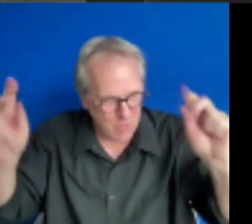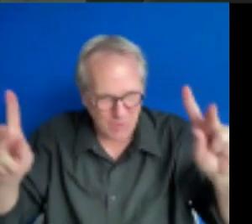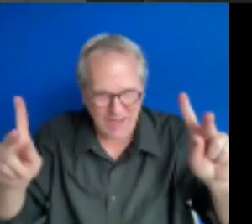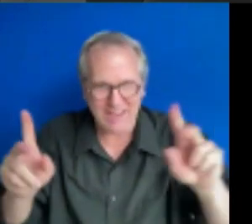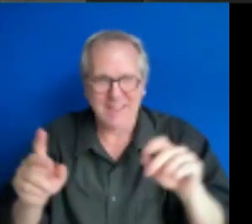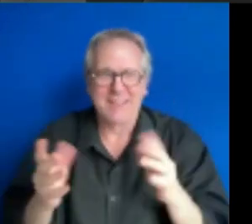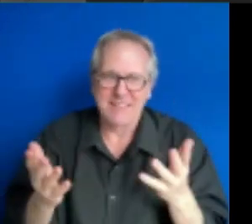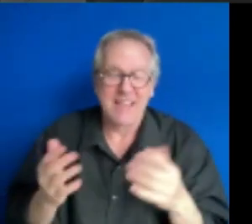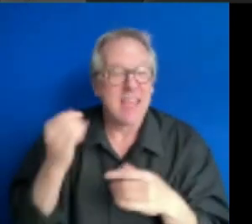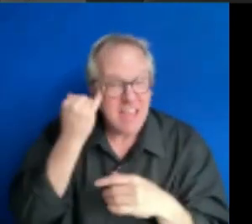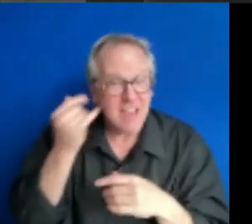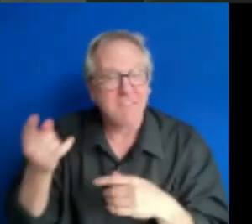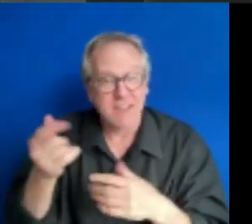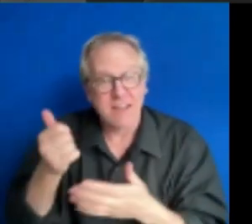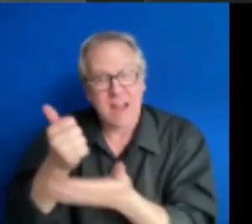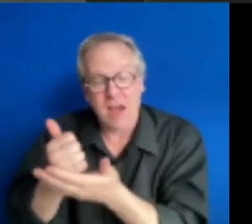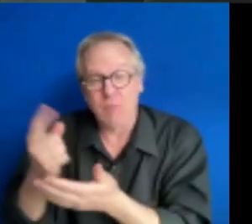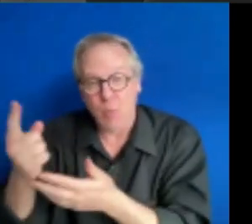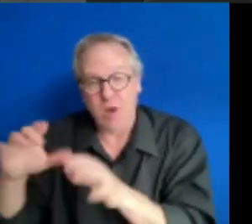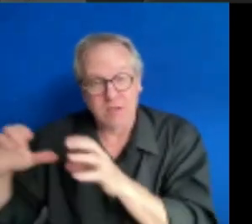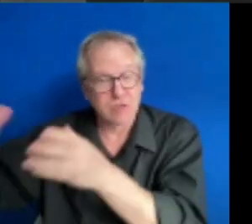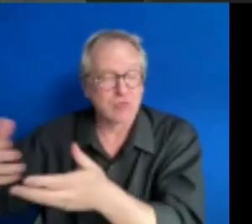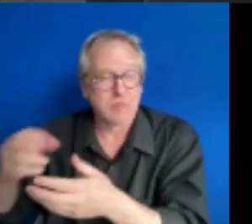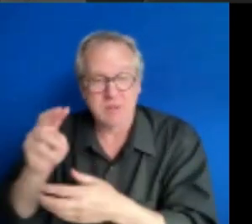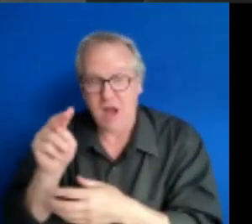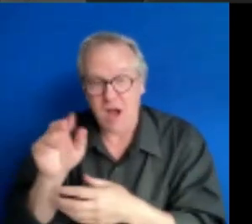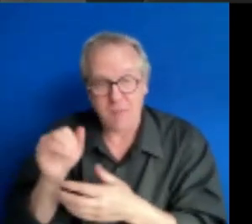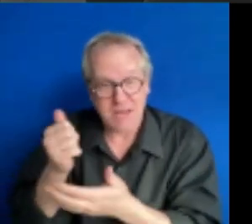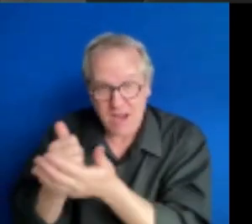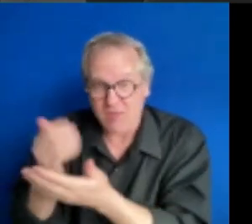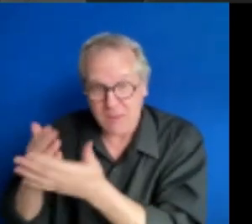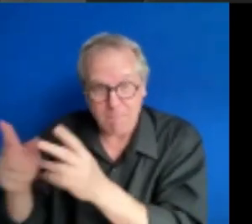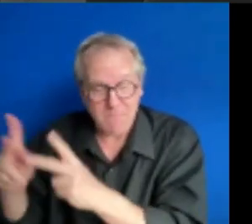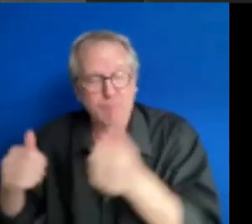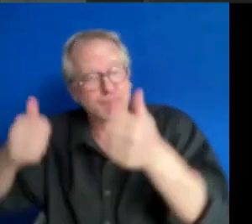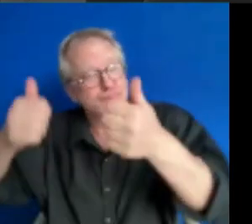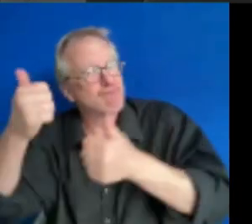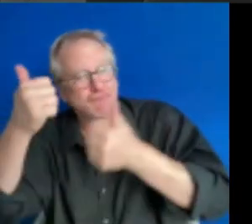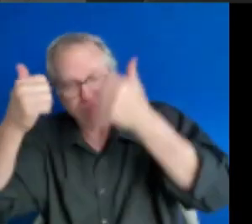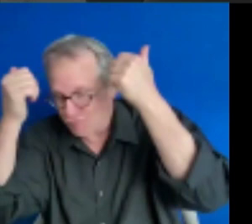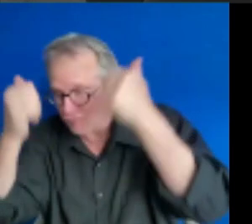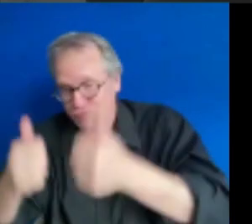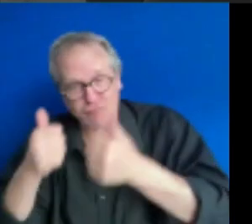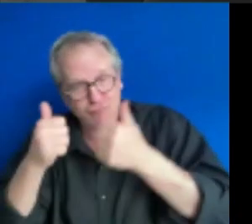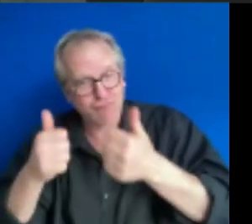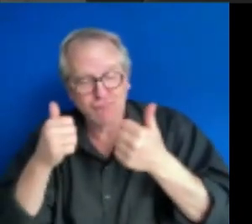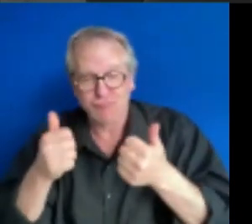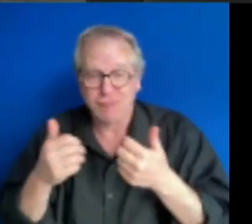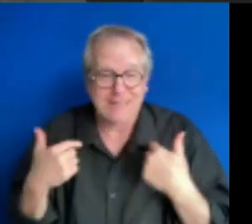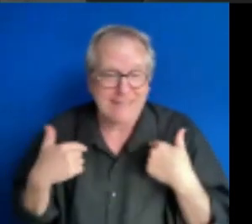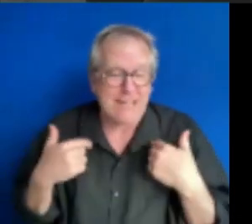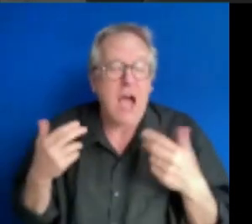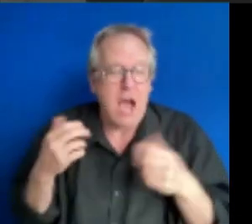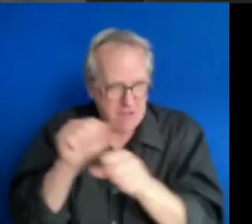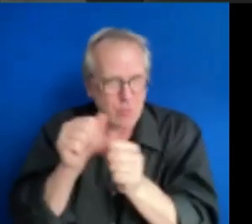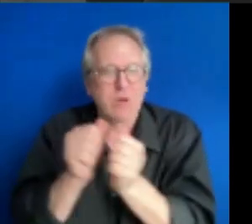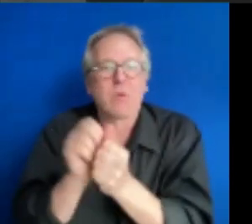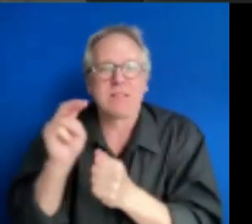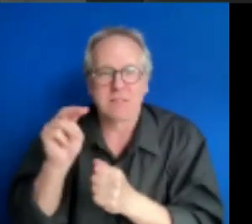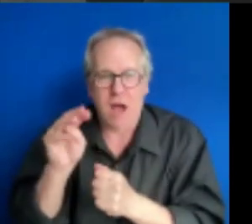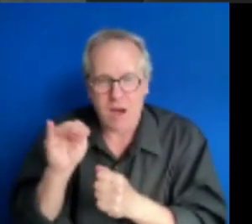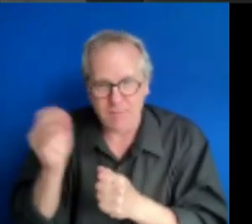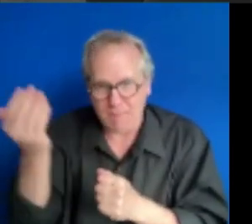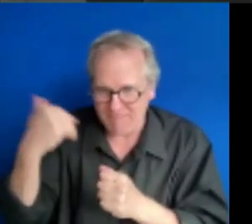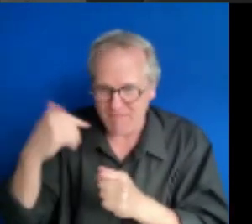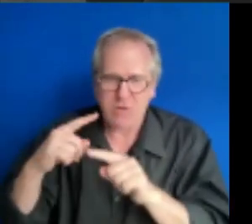If it is serving the needs of a portion of our population, then I am for that. I have worked with NAMI in the past